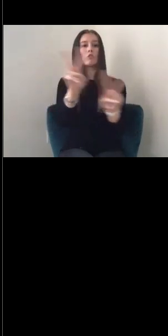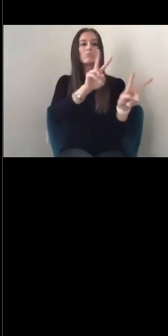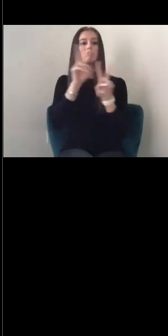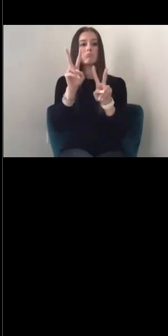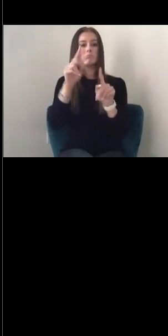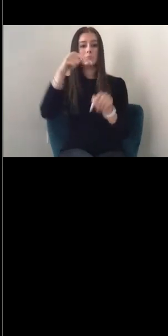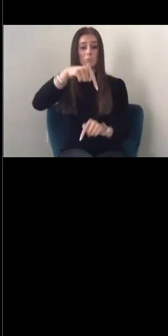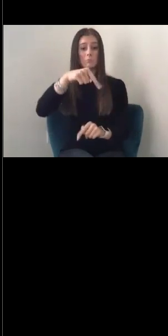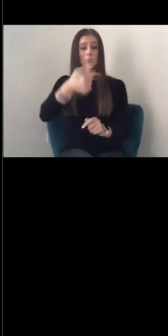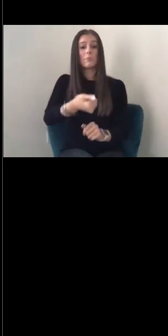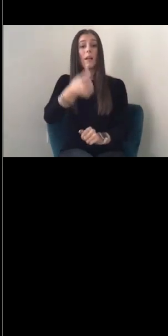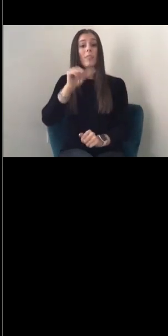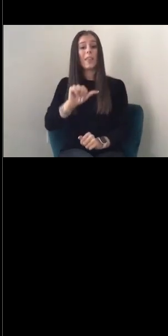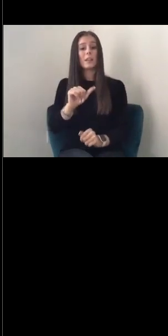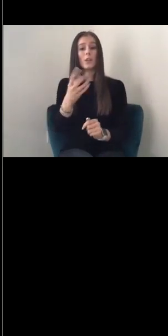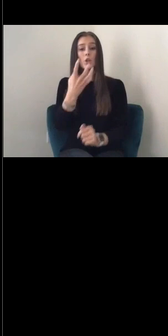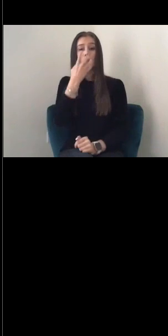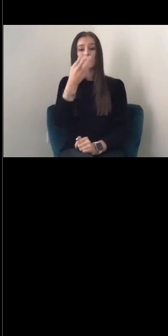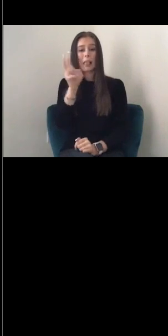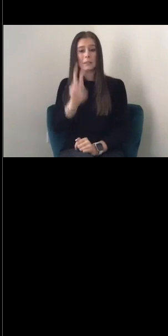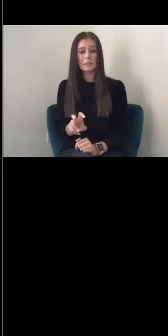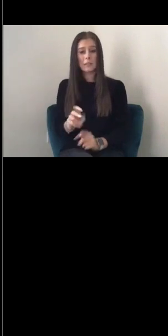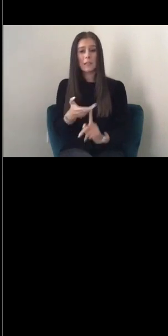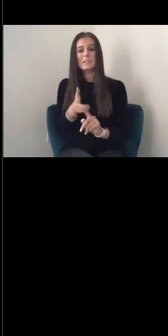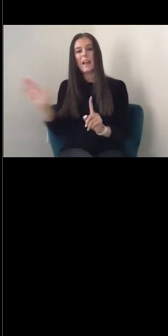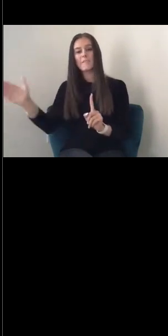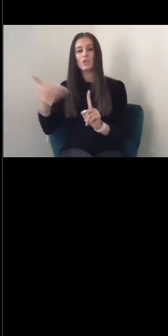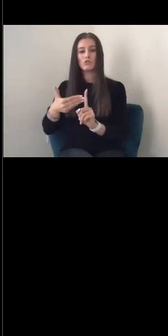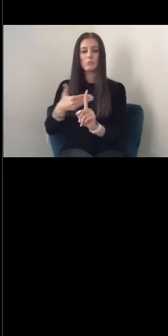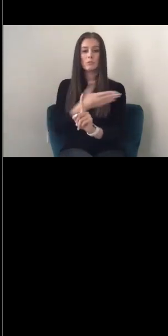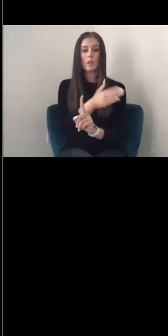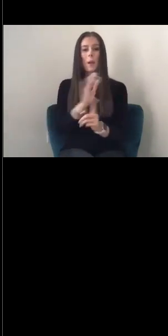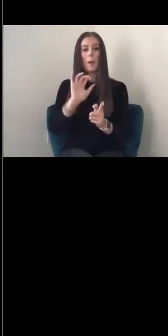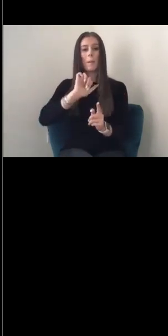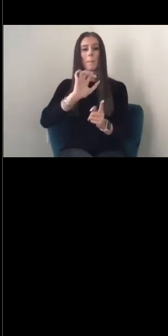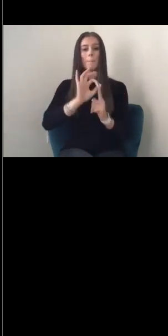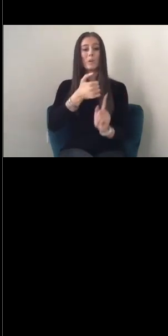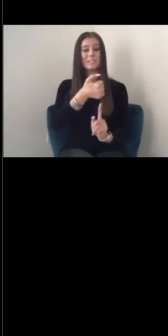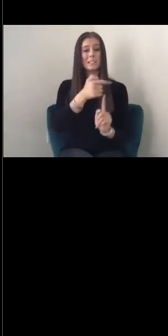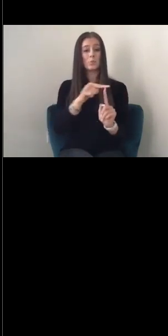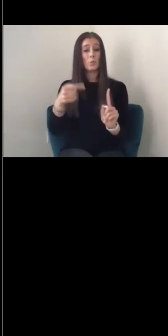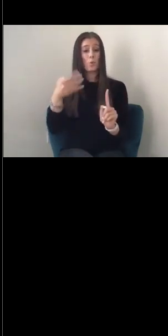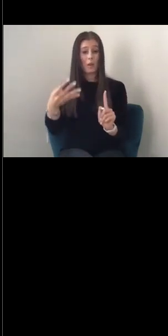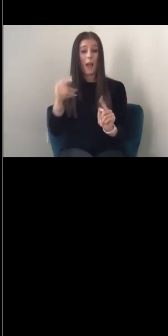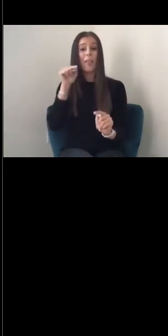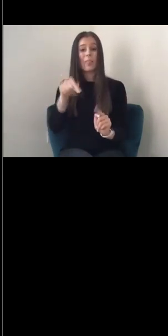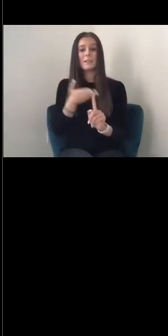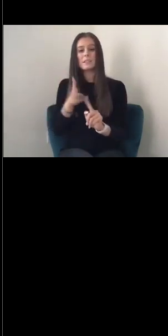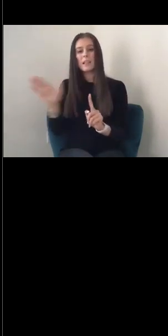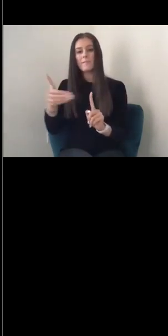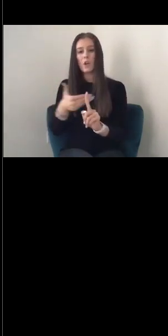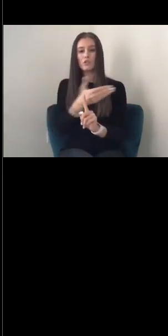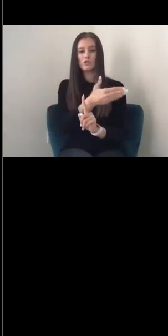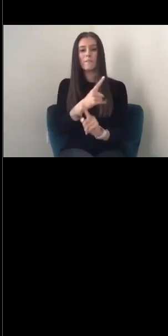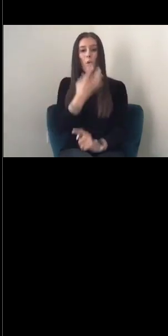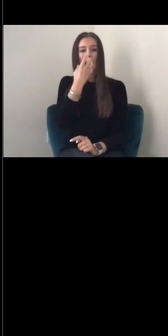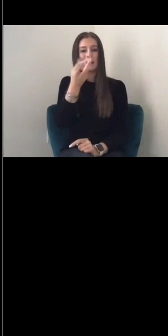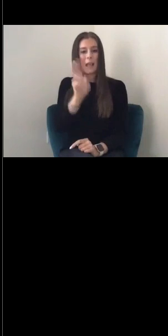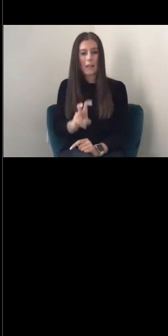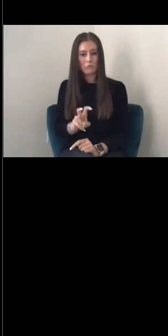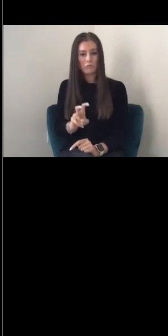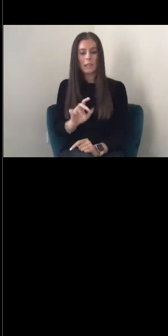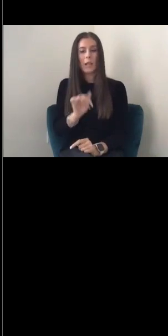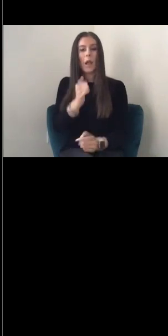Moving on to utility diversions, points 6 through to 9 show some of the utility diversions that we're proposing. Point 6